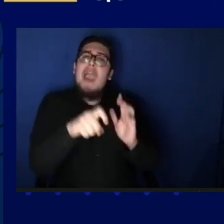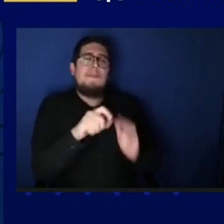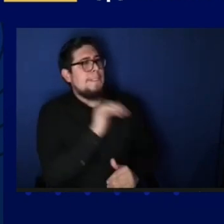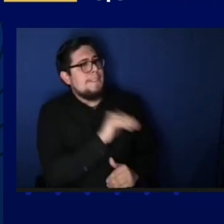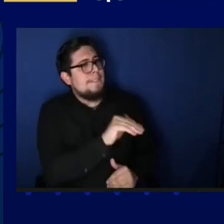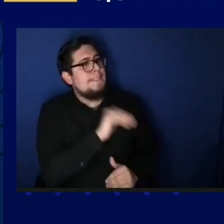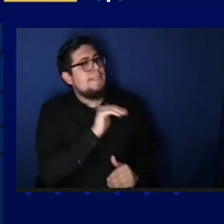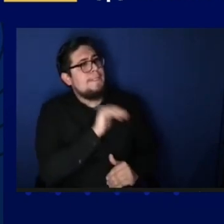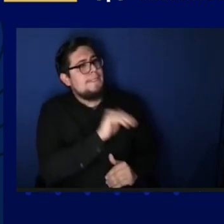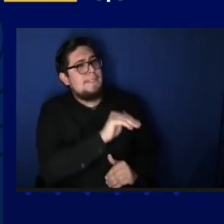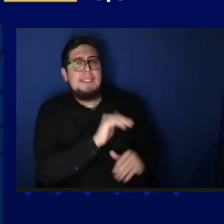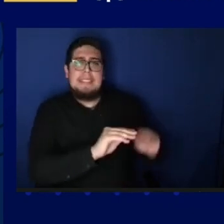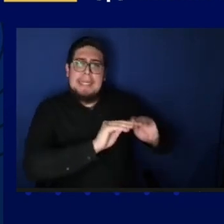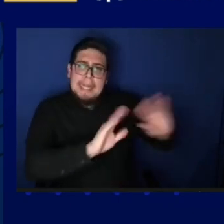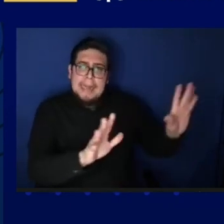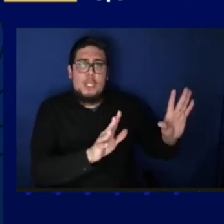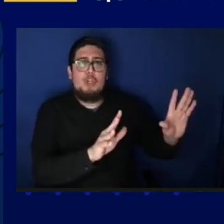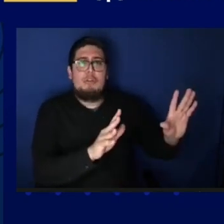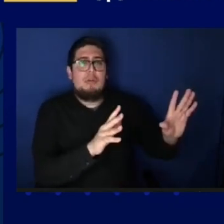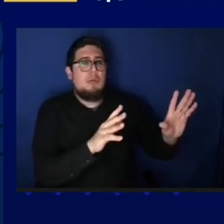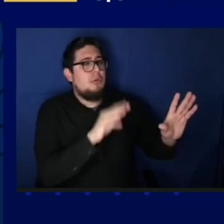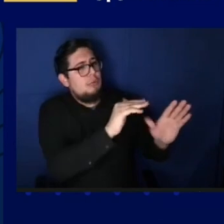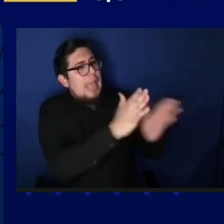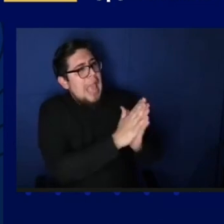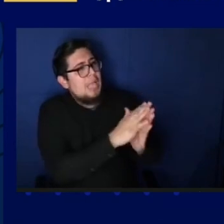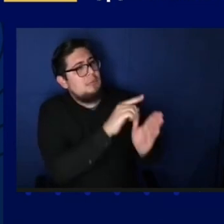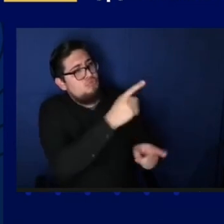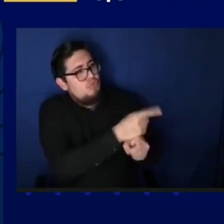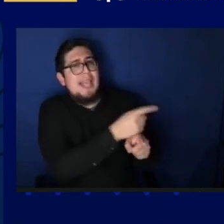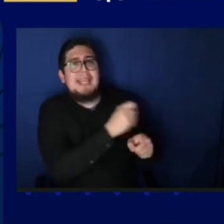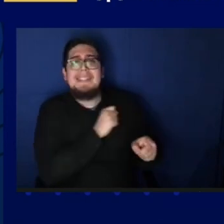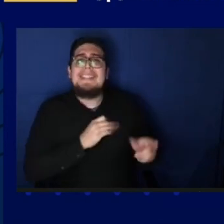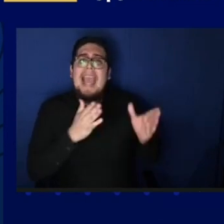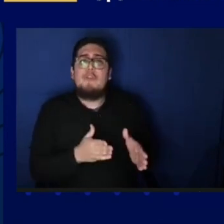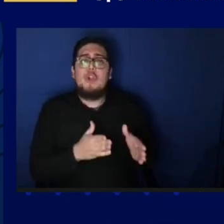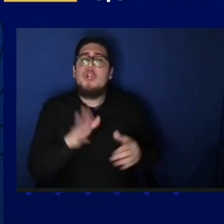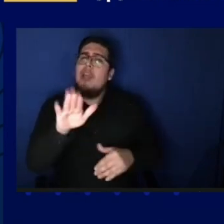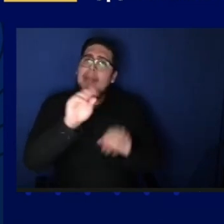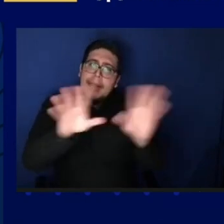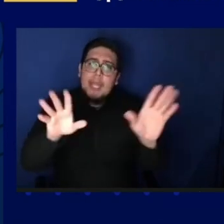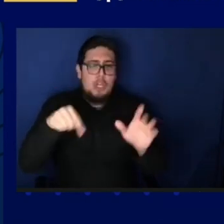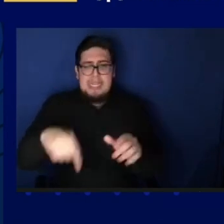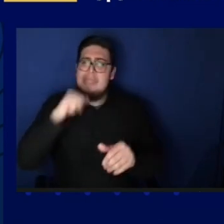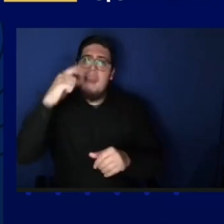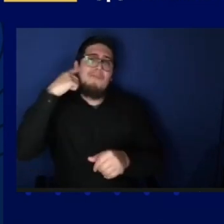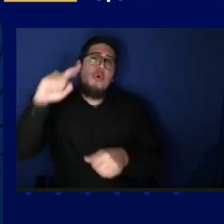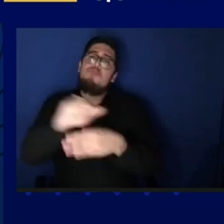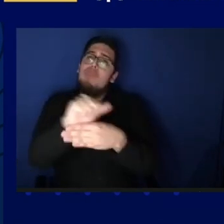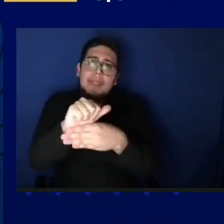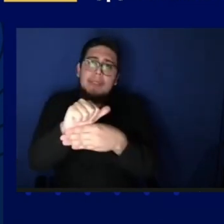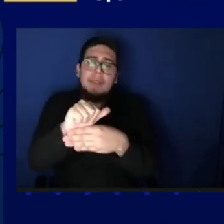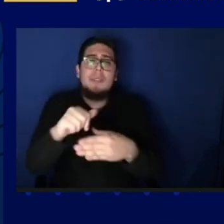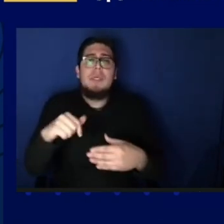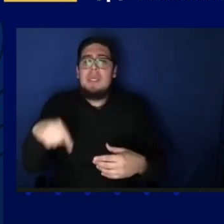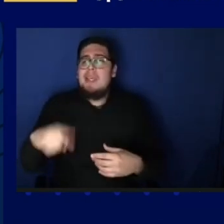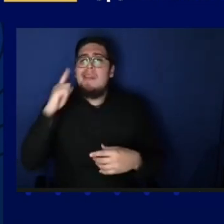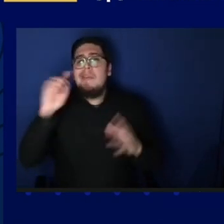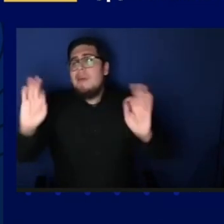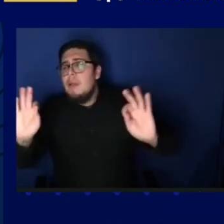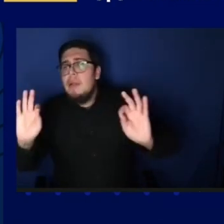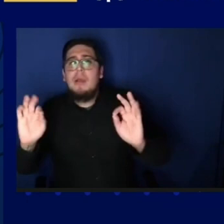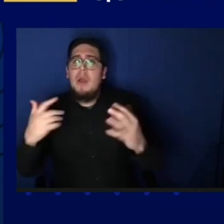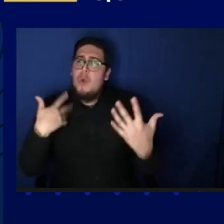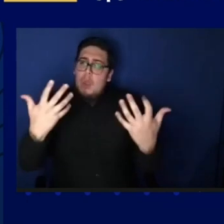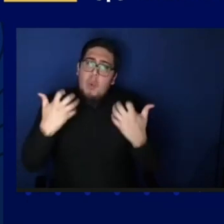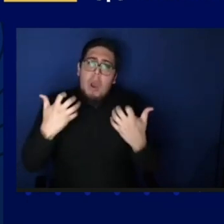be clear. We are not doing this for practice. We are not doing this to signal, right? We want to be as effective as